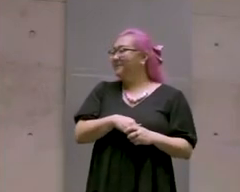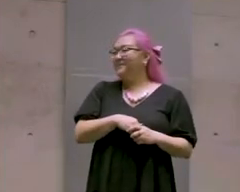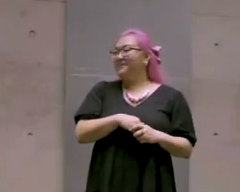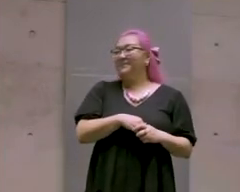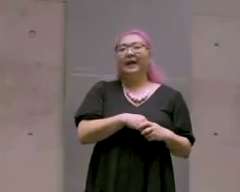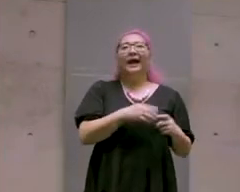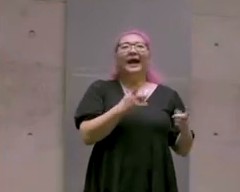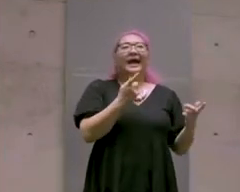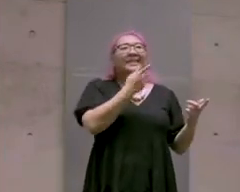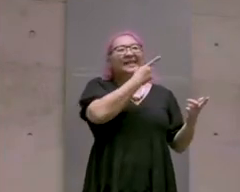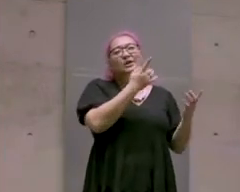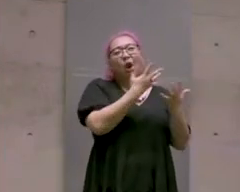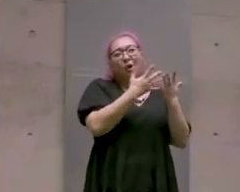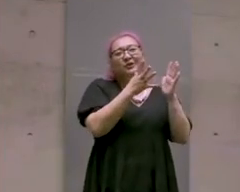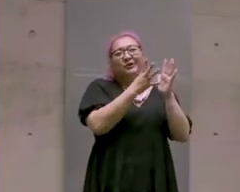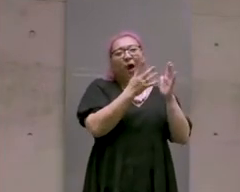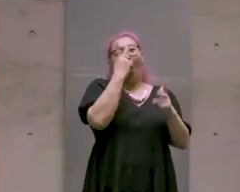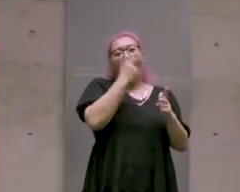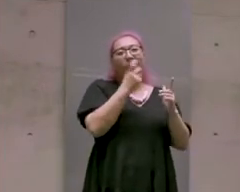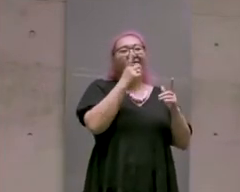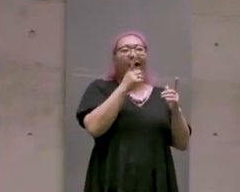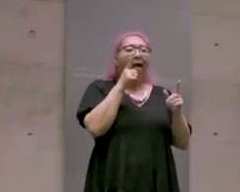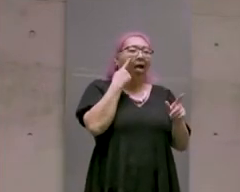Jim's feeling a bit bad today.